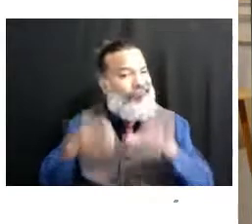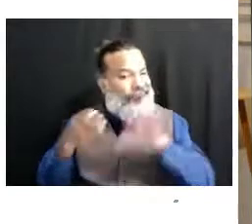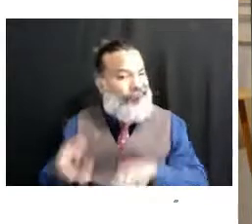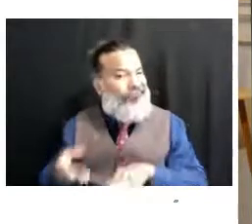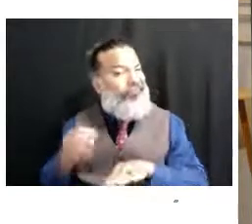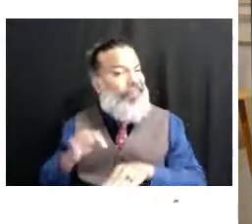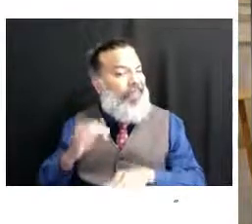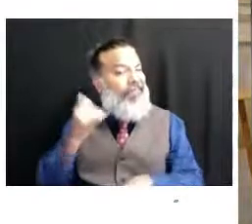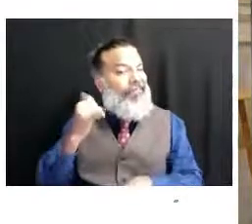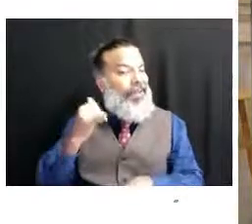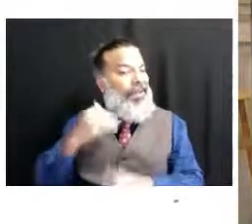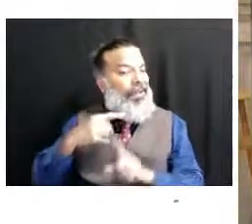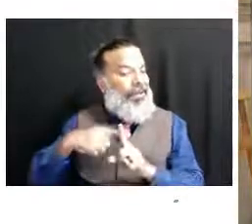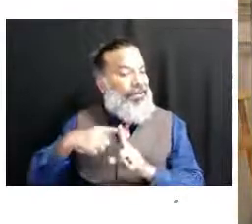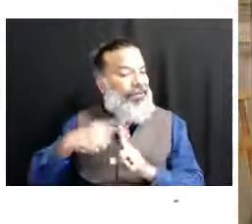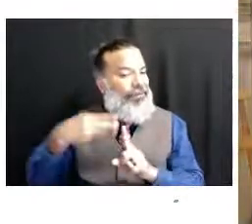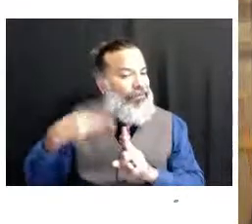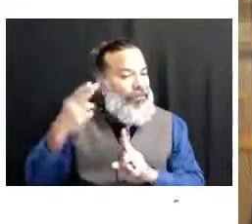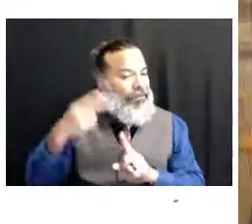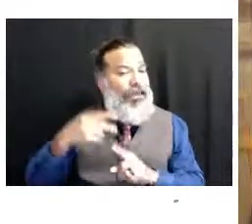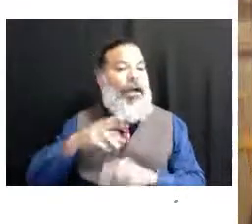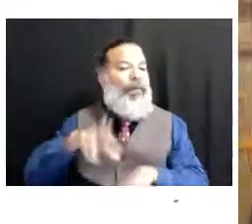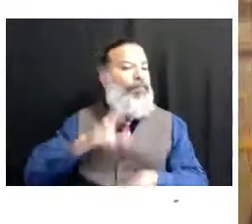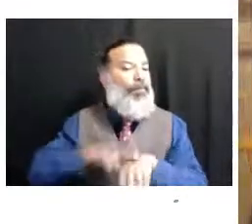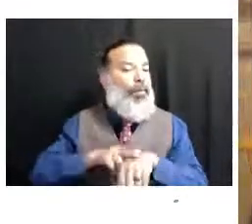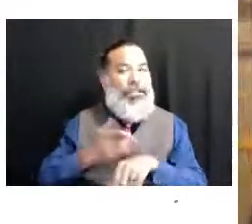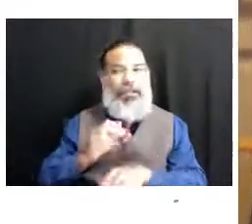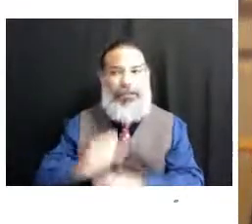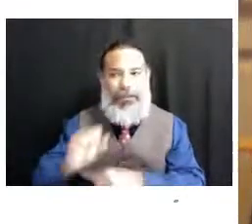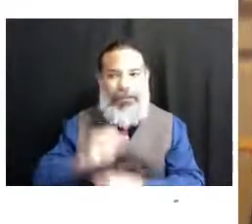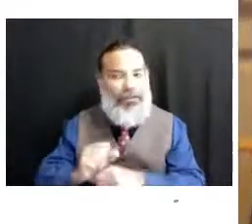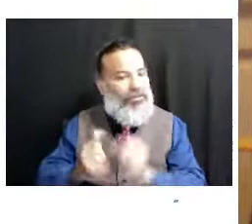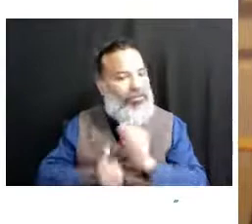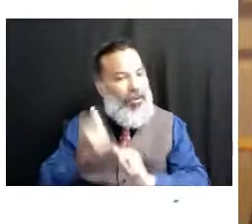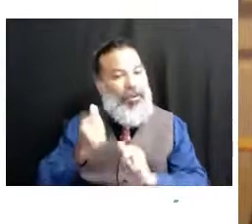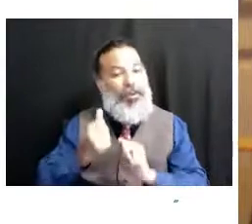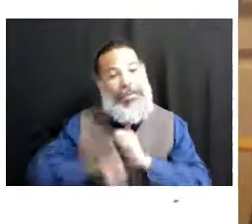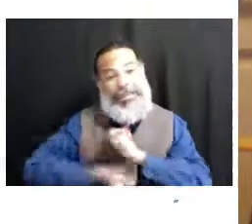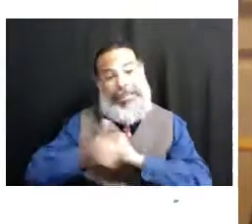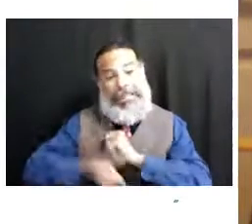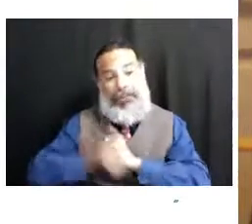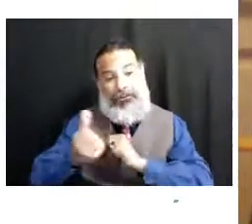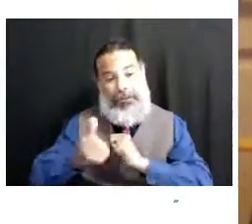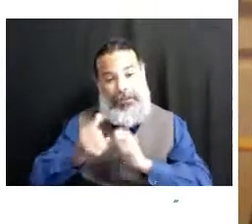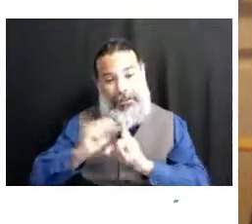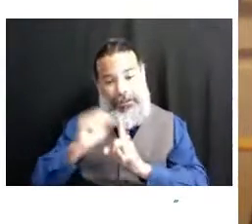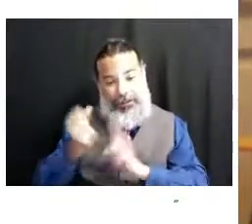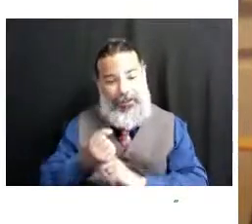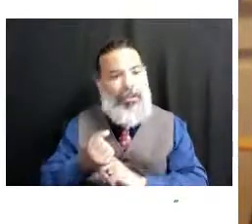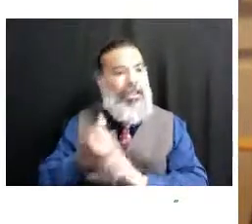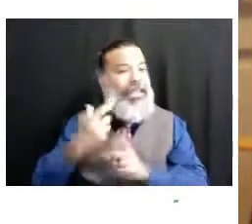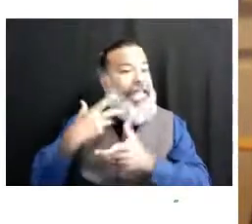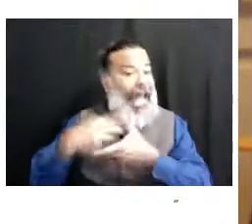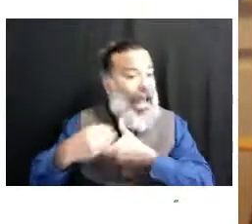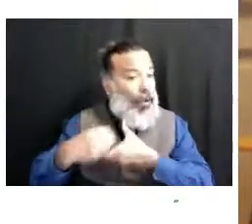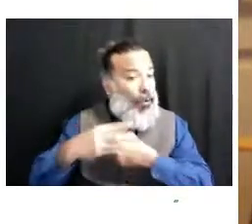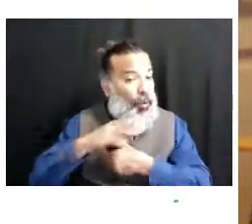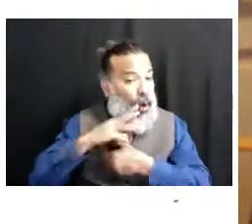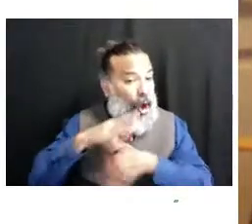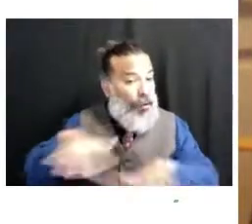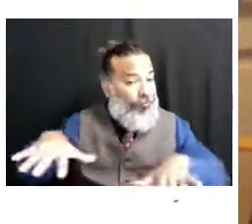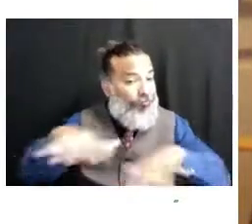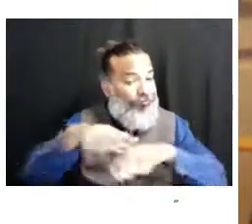fever. He, of course, is working in the most dangerous of circumstances. He's out in the water,